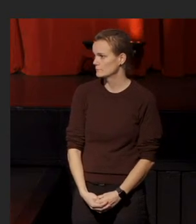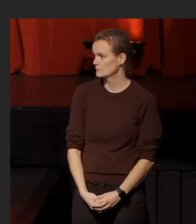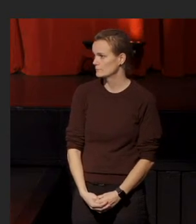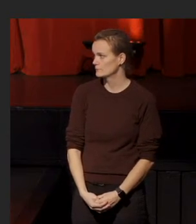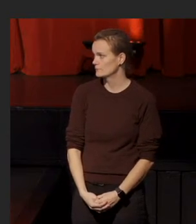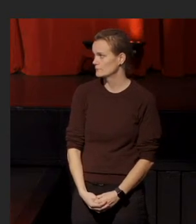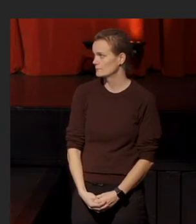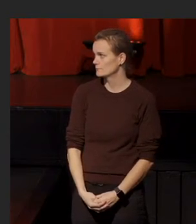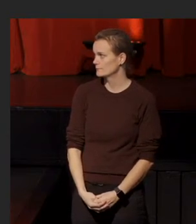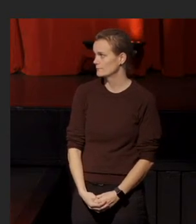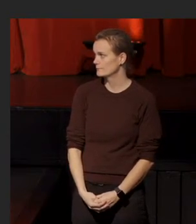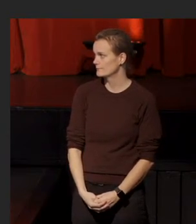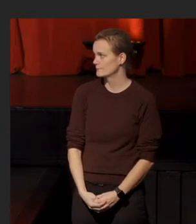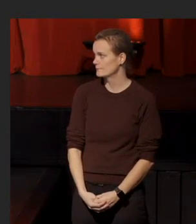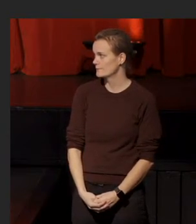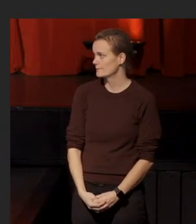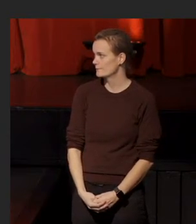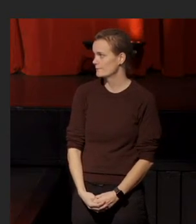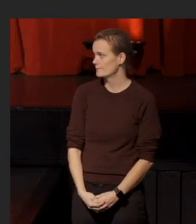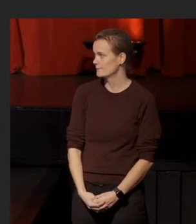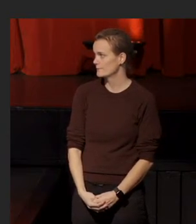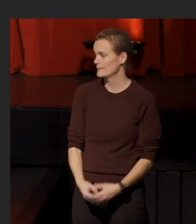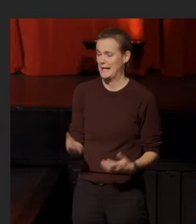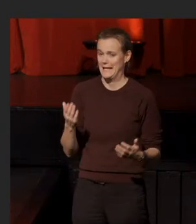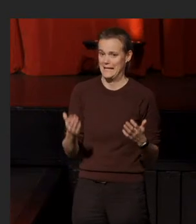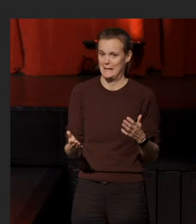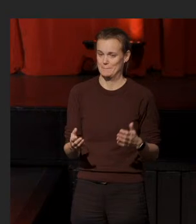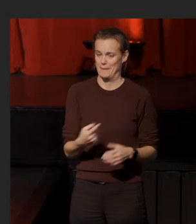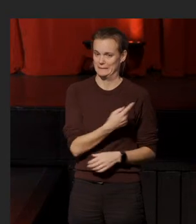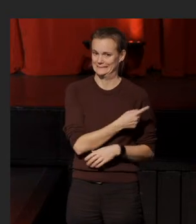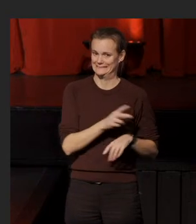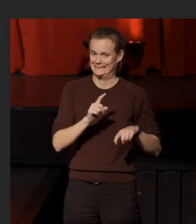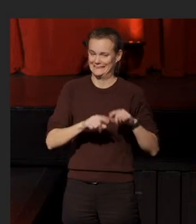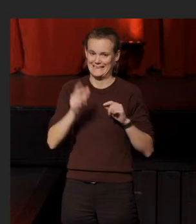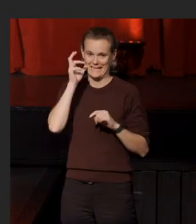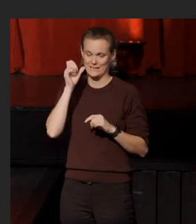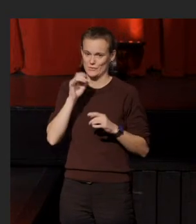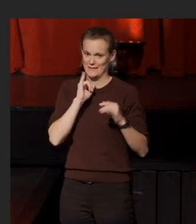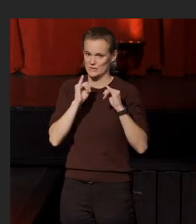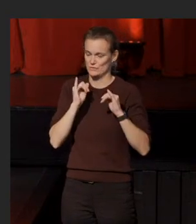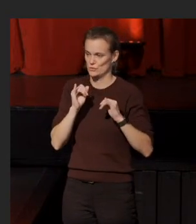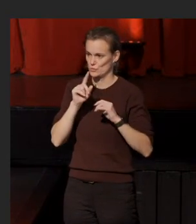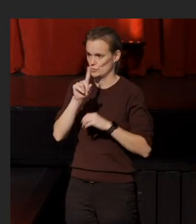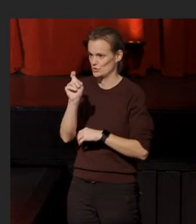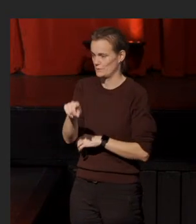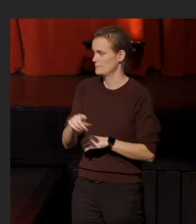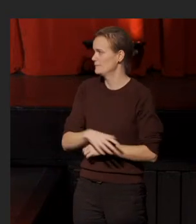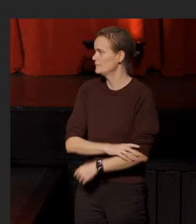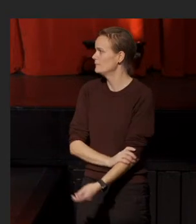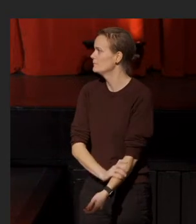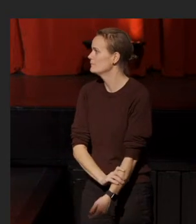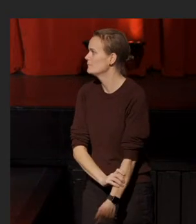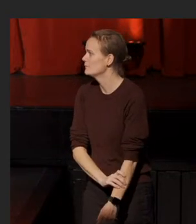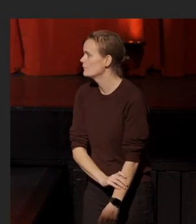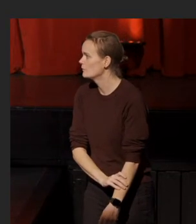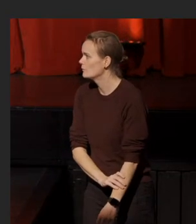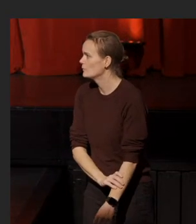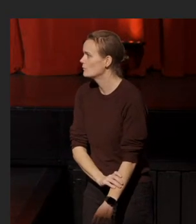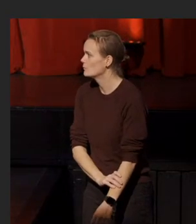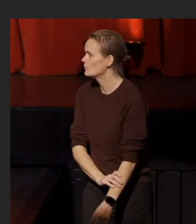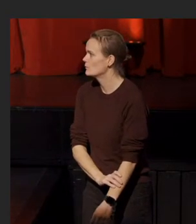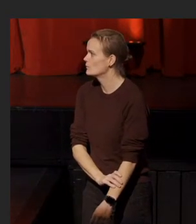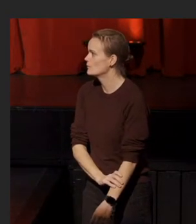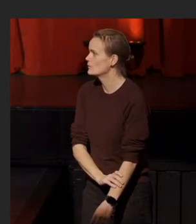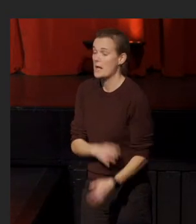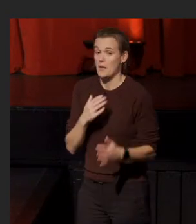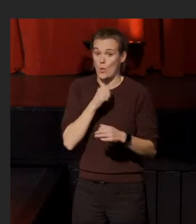I think maybe you're not hearing me at this point. Okay. Oh, I thought you were addressing